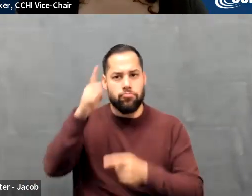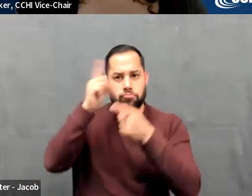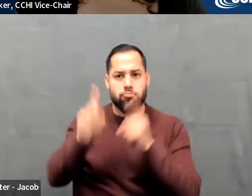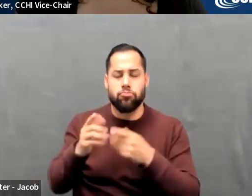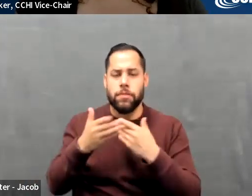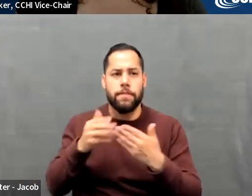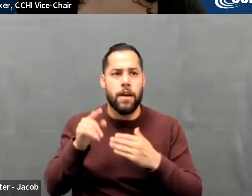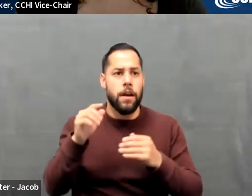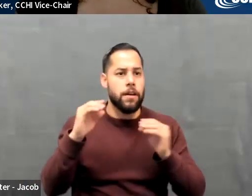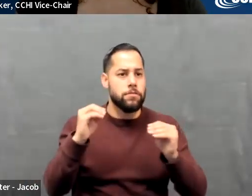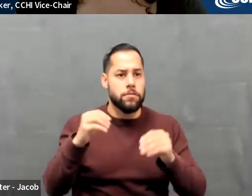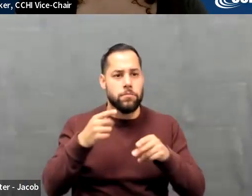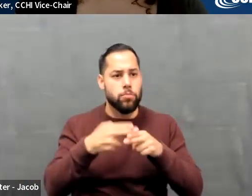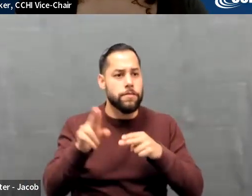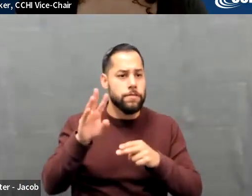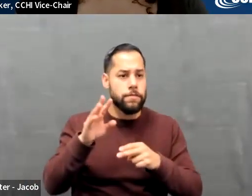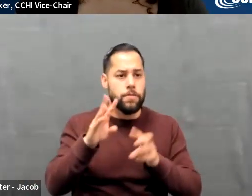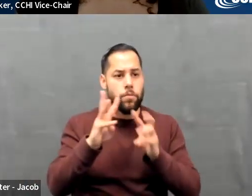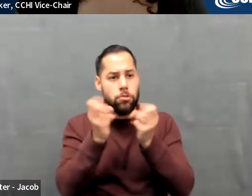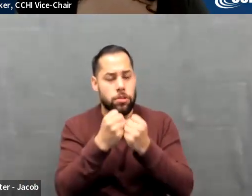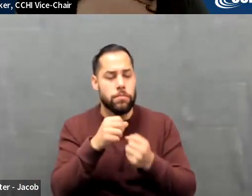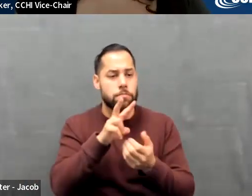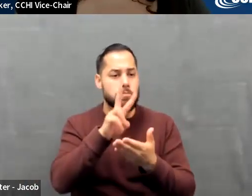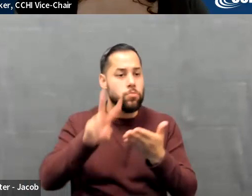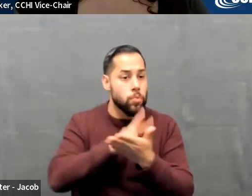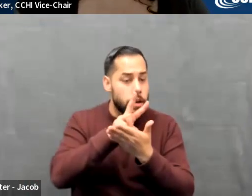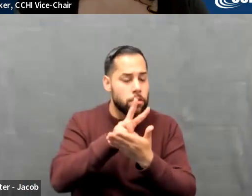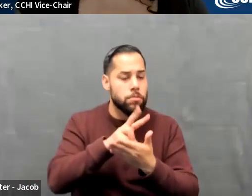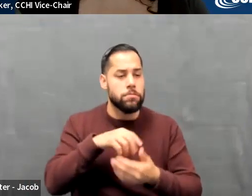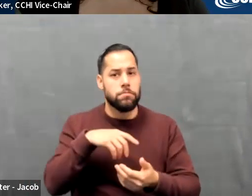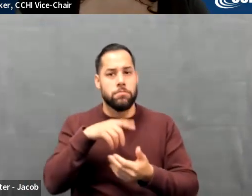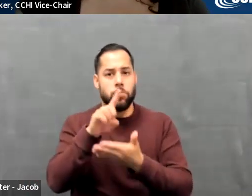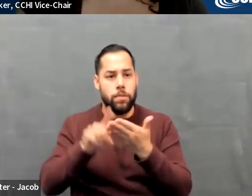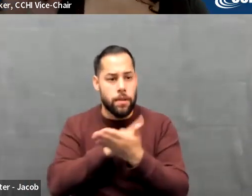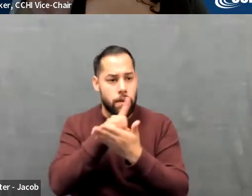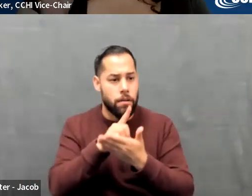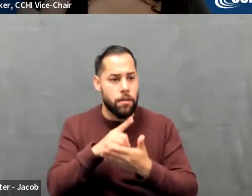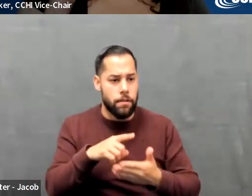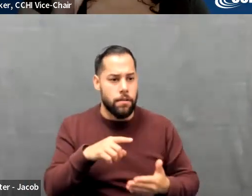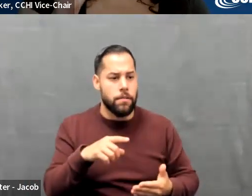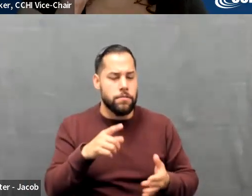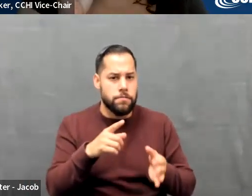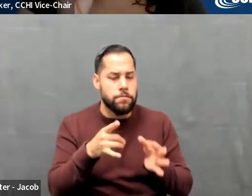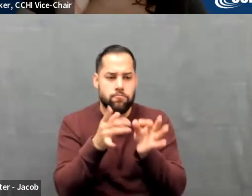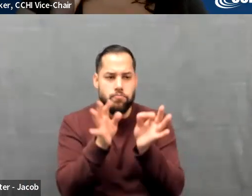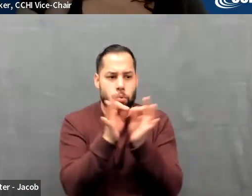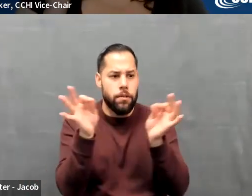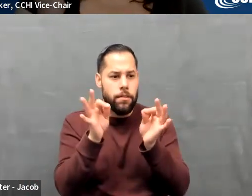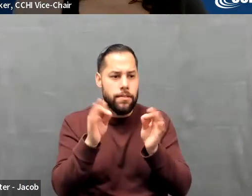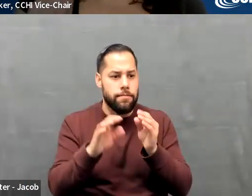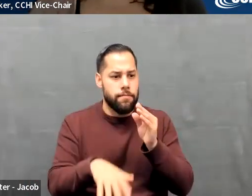short workshop, if it's 2 hours, an hour, I find that there is value in adding even a